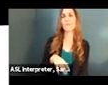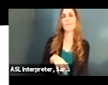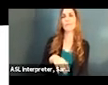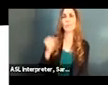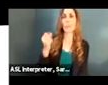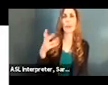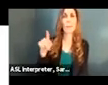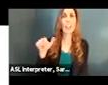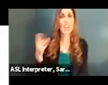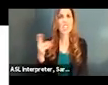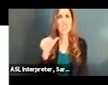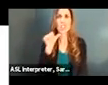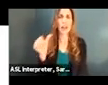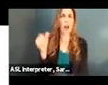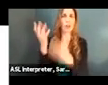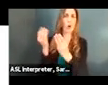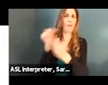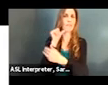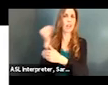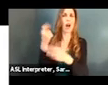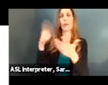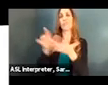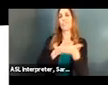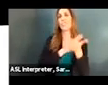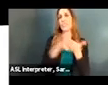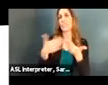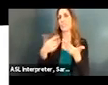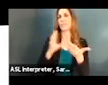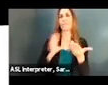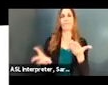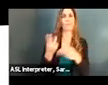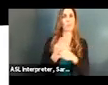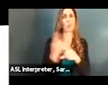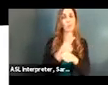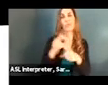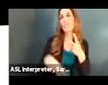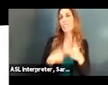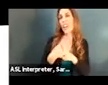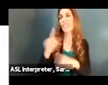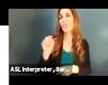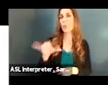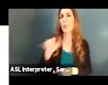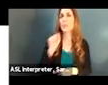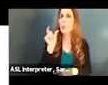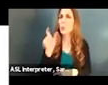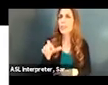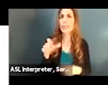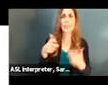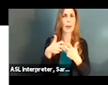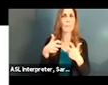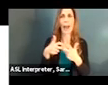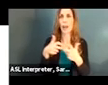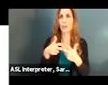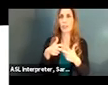these plastic ones that can be easily wiped down and clean. And these are kinds of toys that don't need a battery interrupter. They don't need to